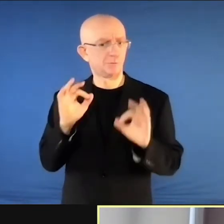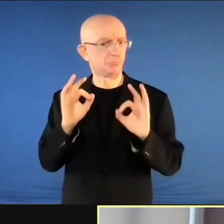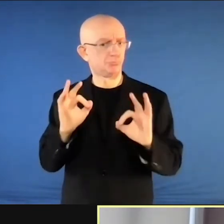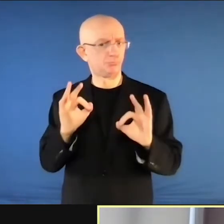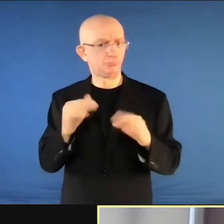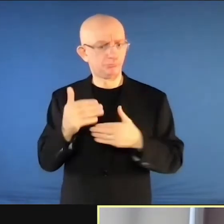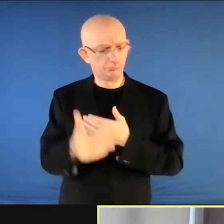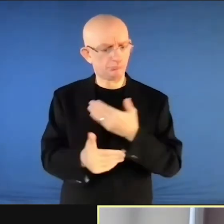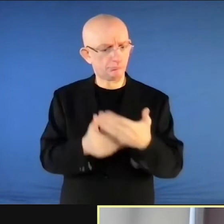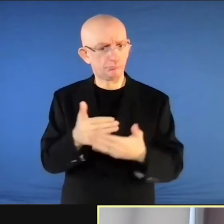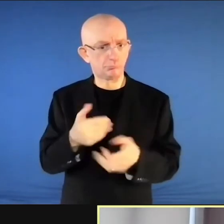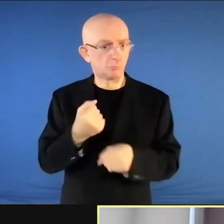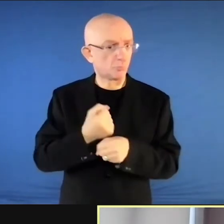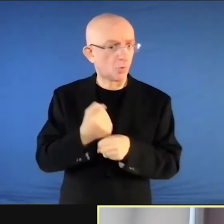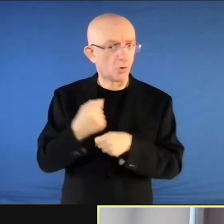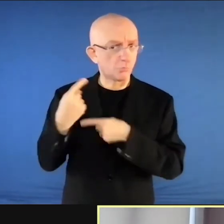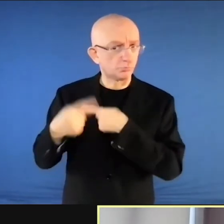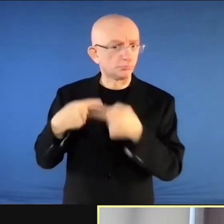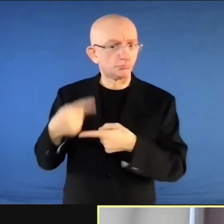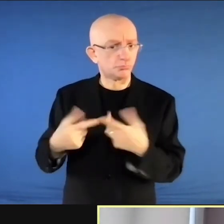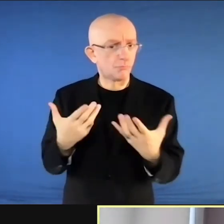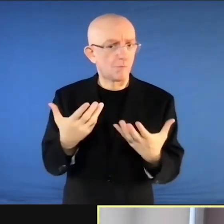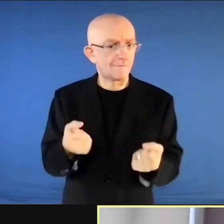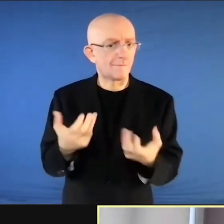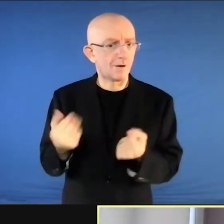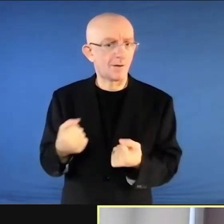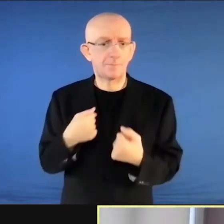any comments and suggestions that you have.